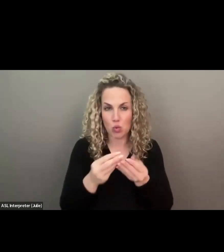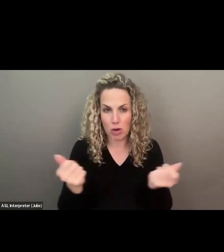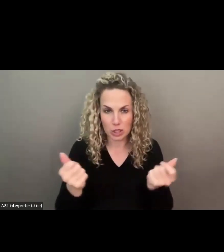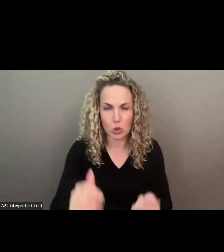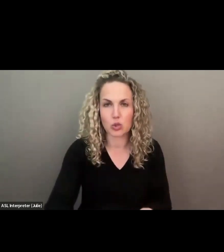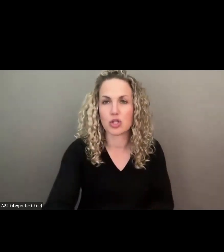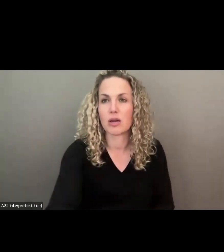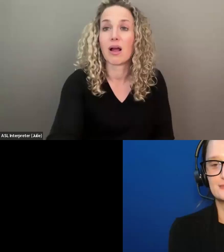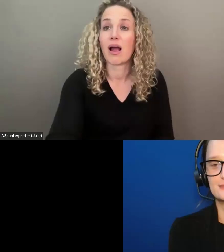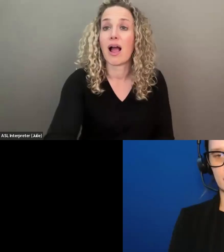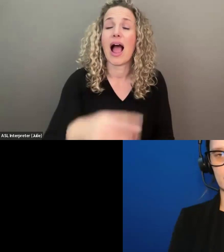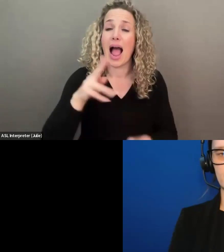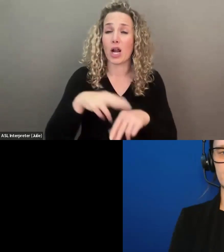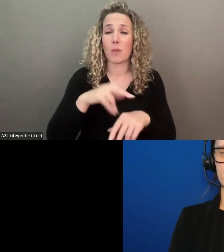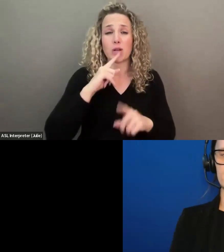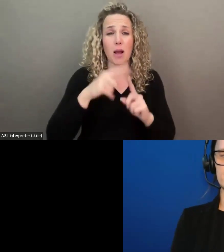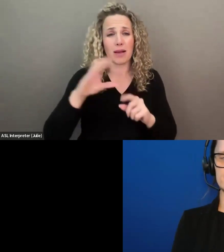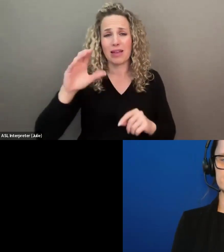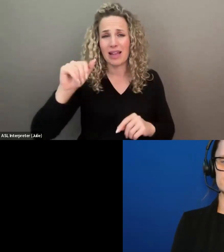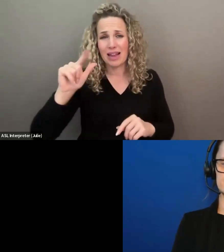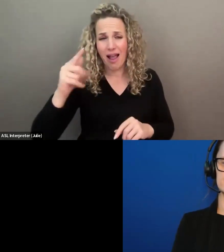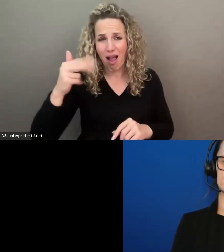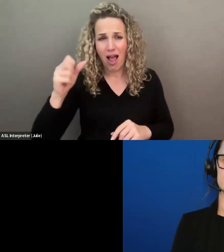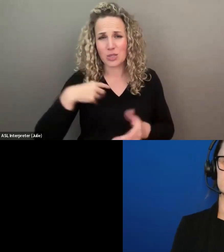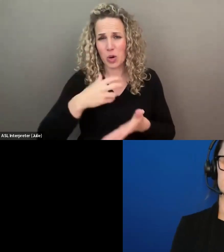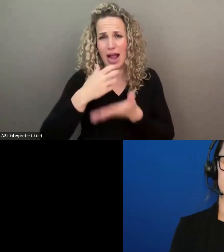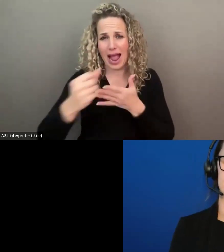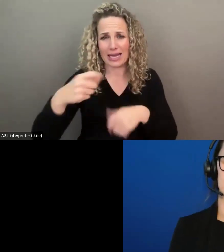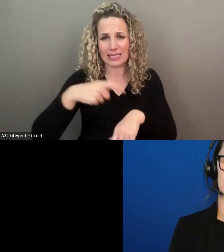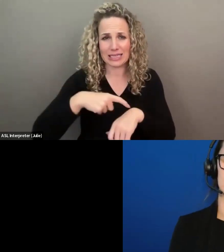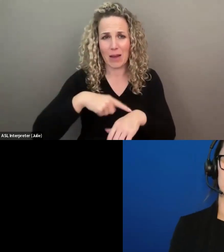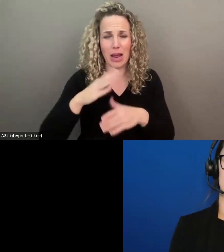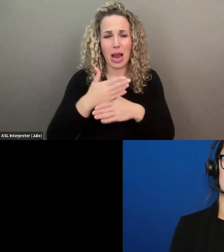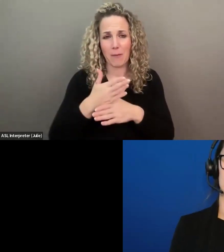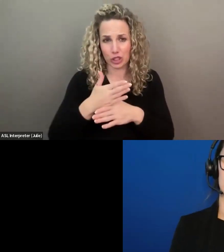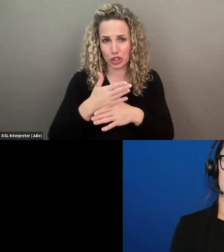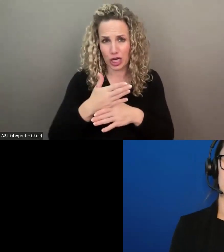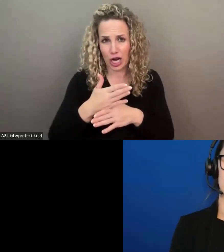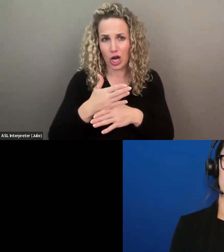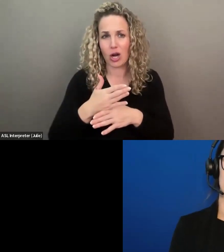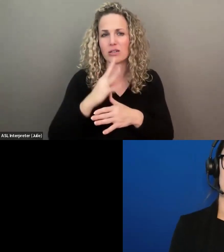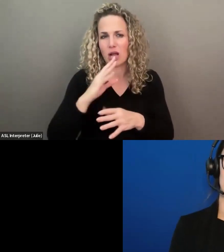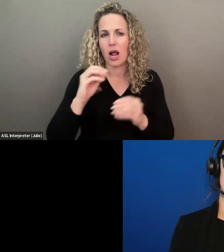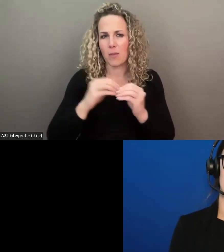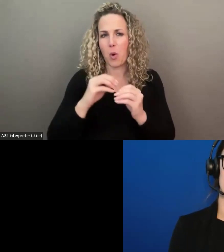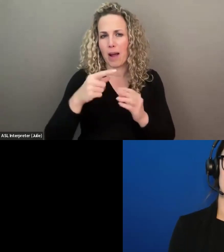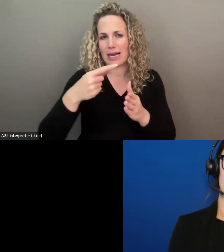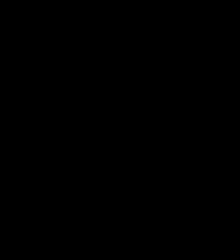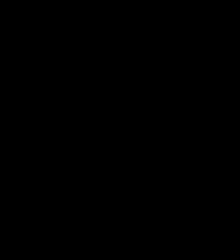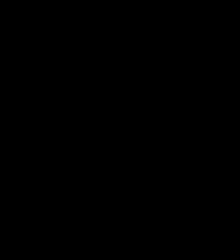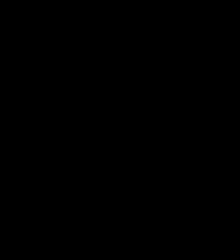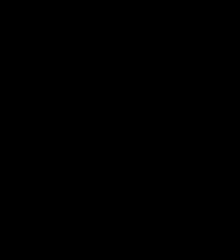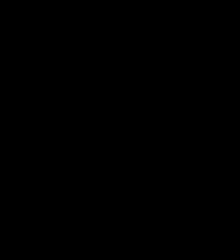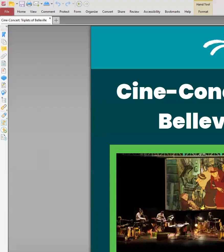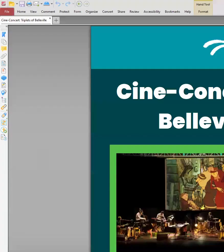I would talk about the Cal AHA Summit, but since we're out of time, I'm going to share instead, and I'll talk more about it next week. Maybe we'll talk more